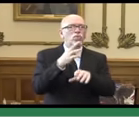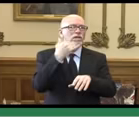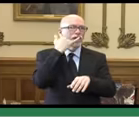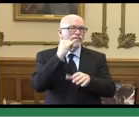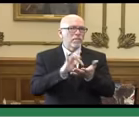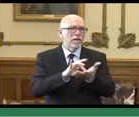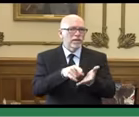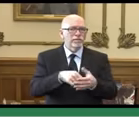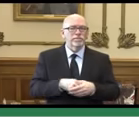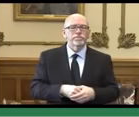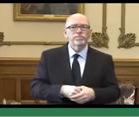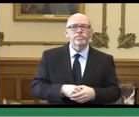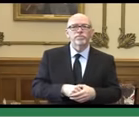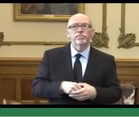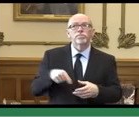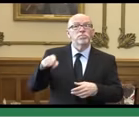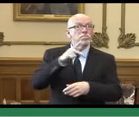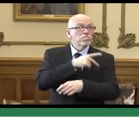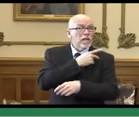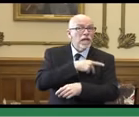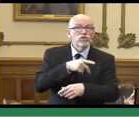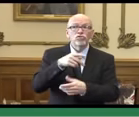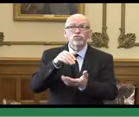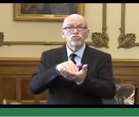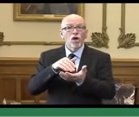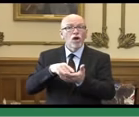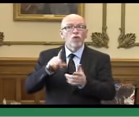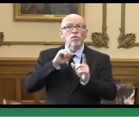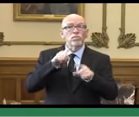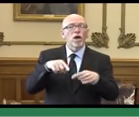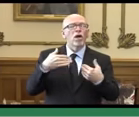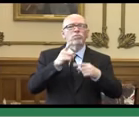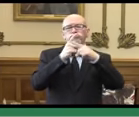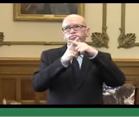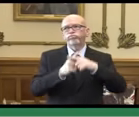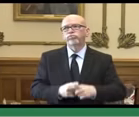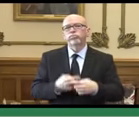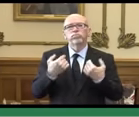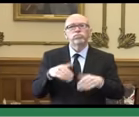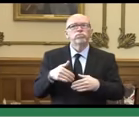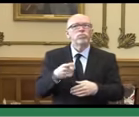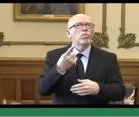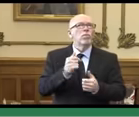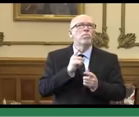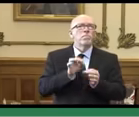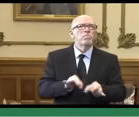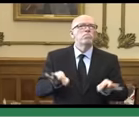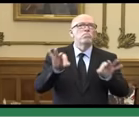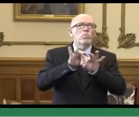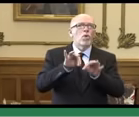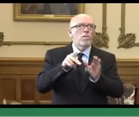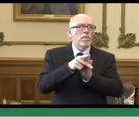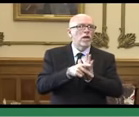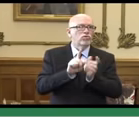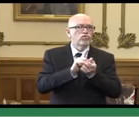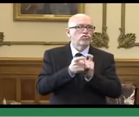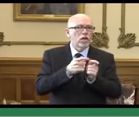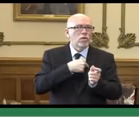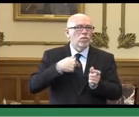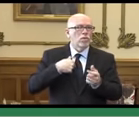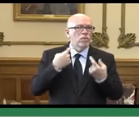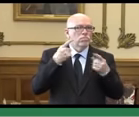The response to this among patients and caregivers has been tremendous. And this is one of the most important policy changes that we've been able to